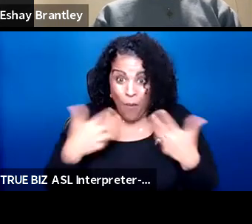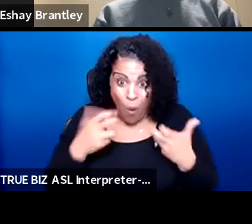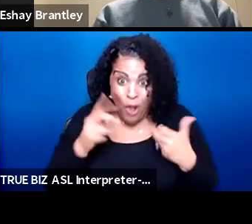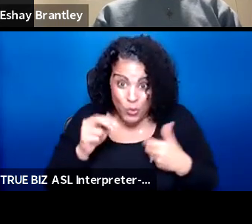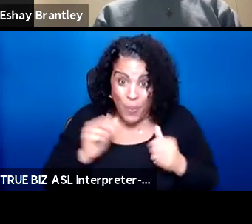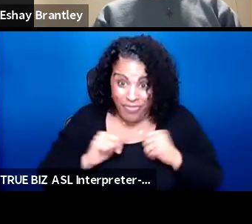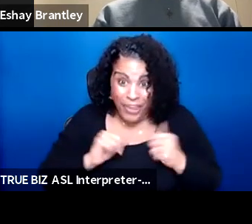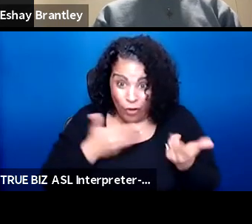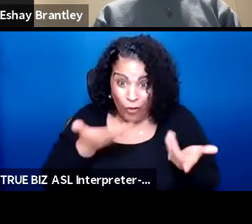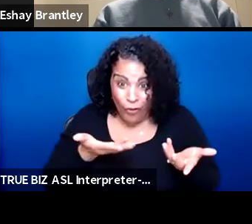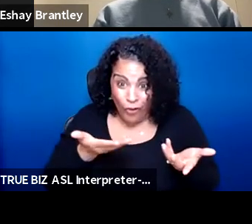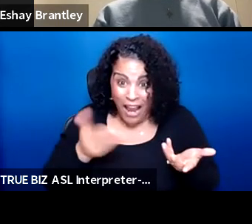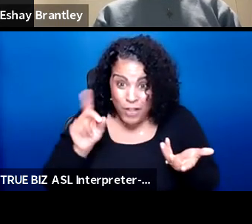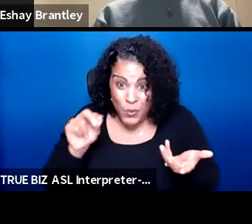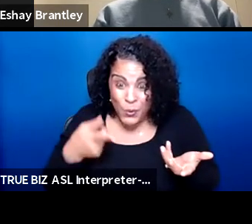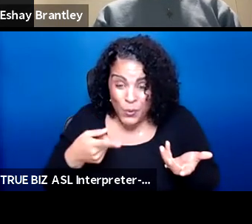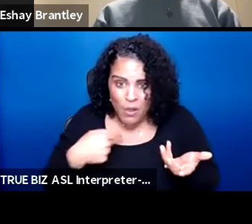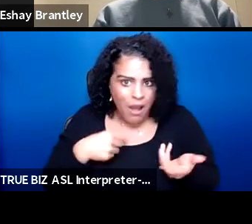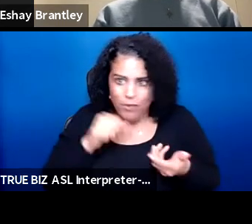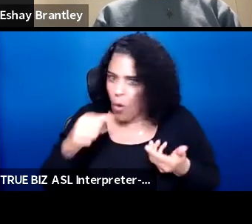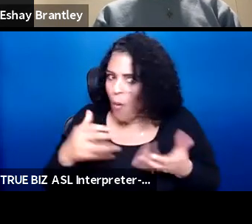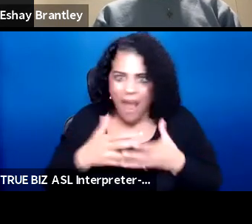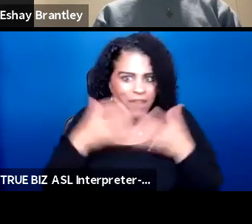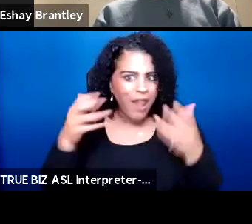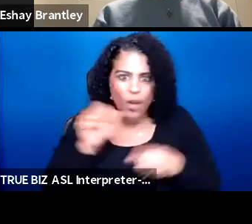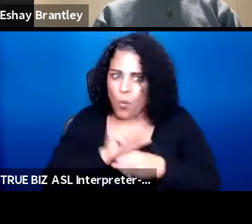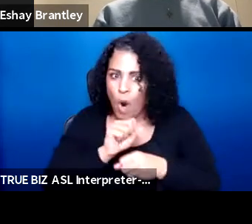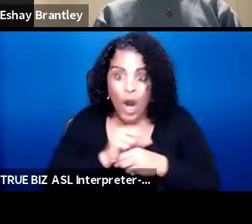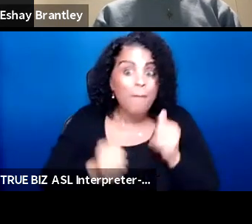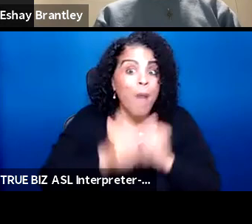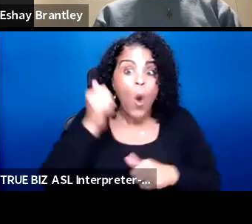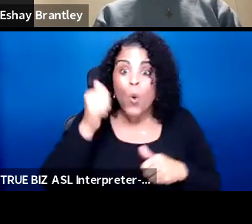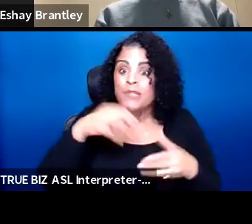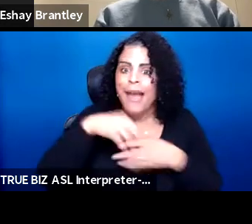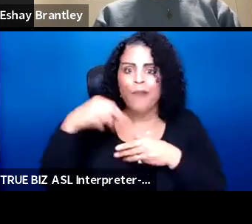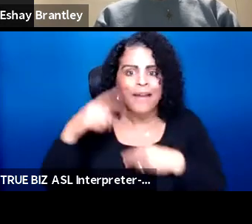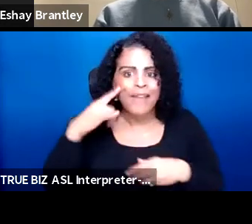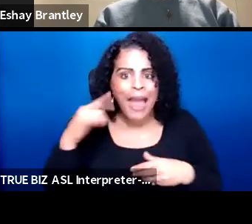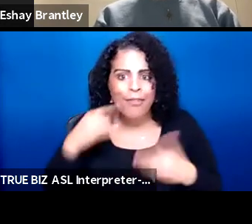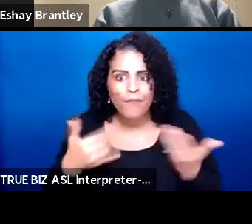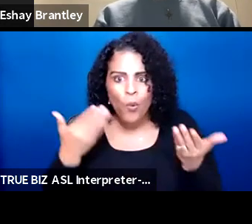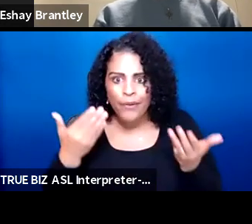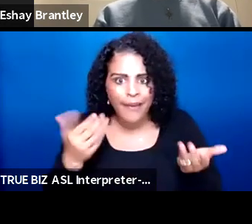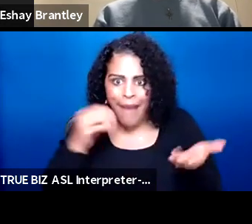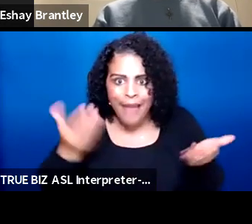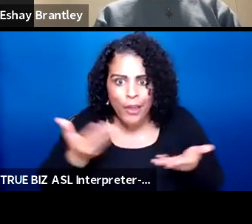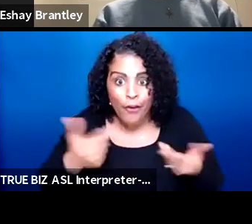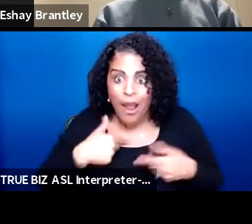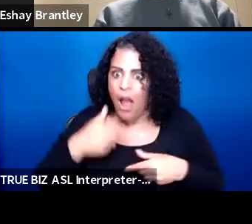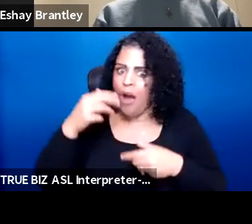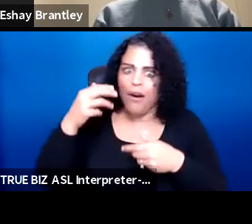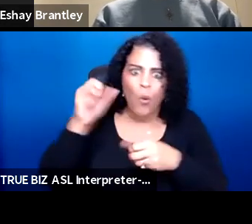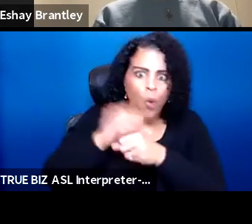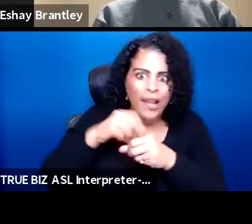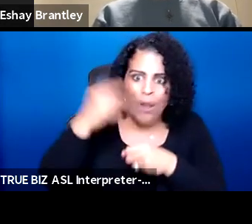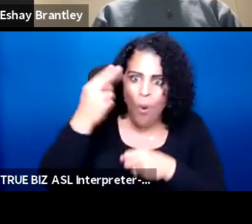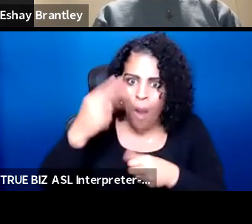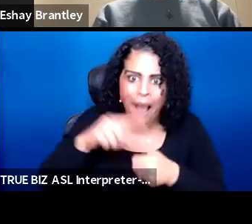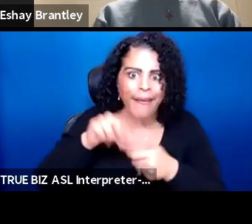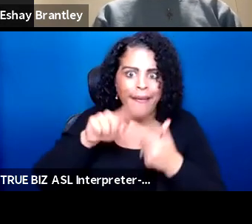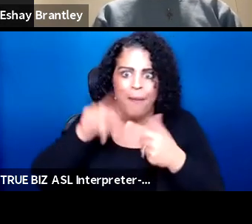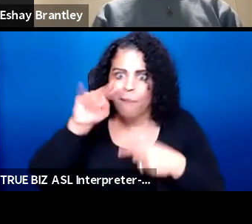don't do much work here. All the work that I have done mostly is outside of California. I work in Hawaii. I work in Minnesota.